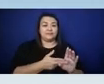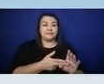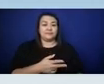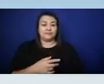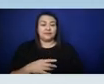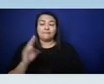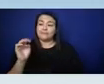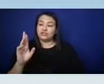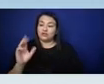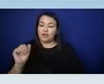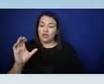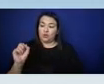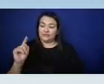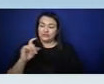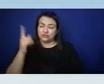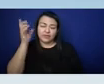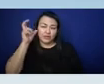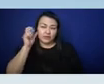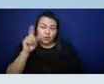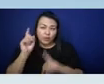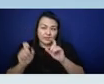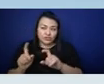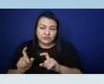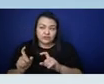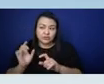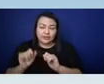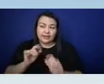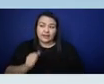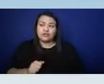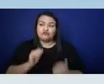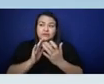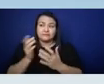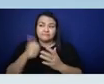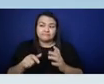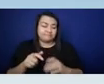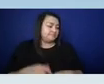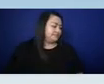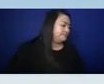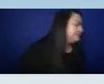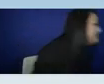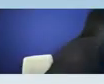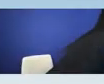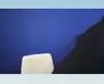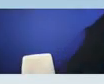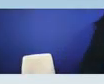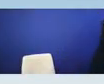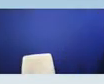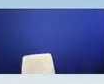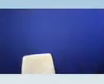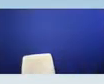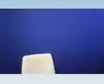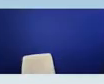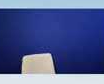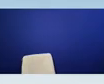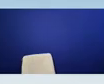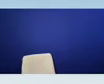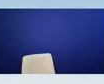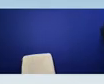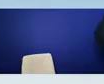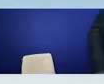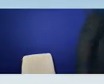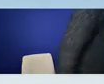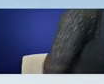Thank you. So, Mr. Acosta, are you still on the line? And were you able to, and Mike, thank you for your question, and thanks